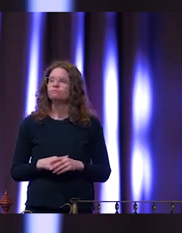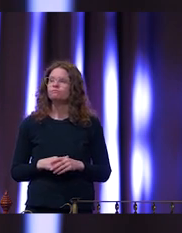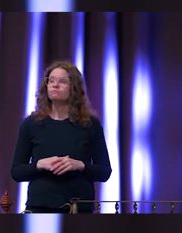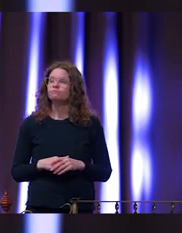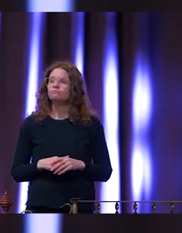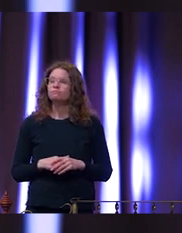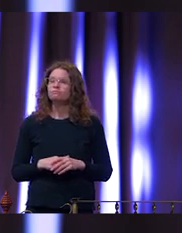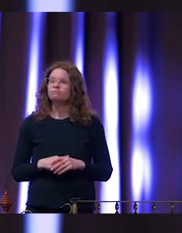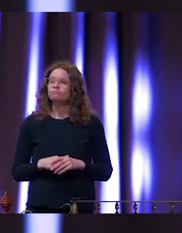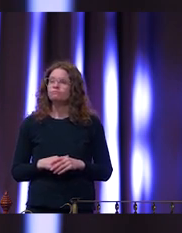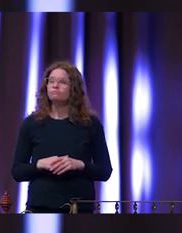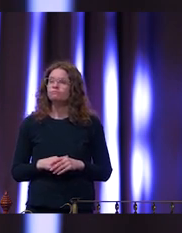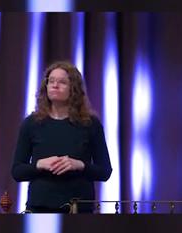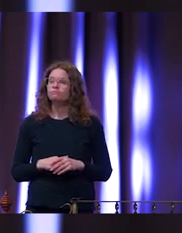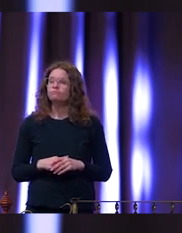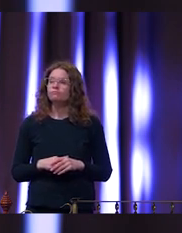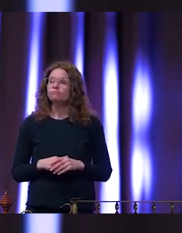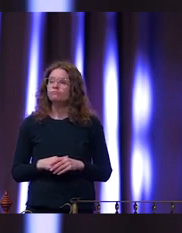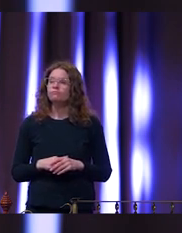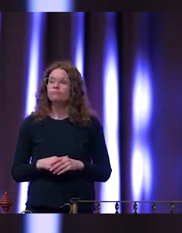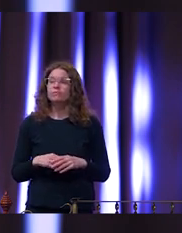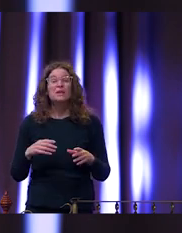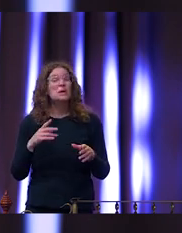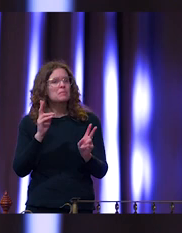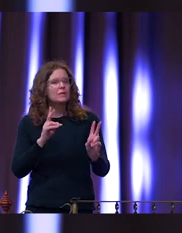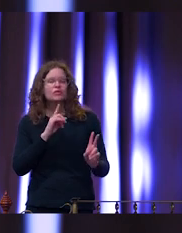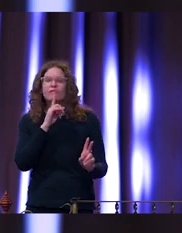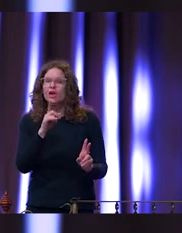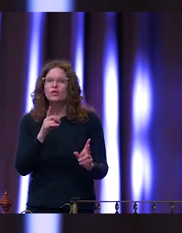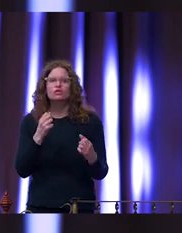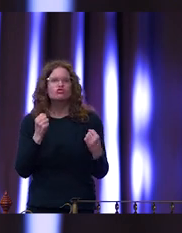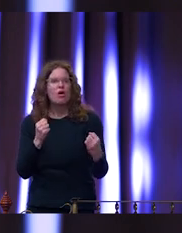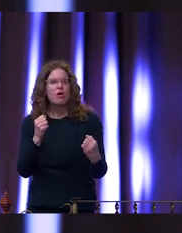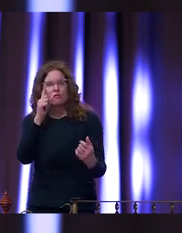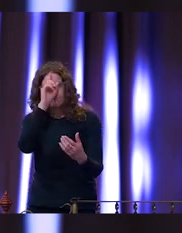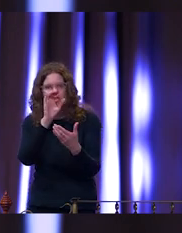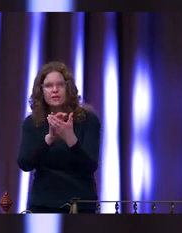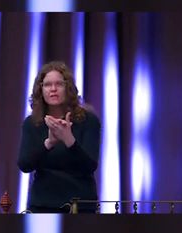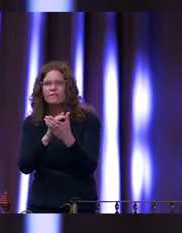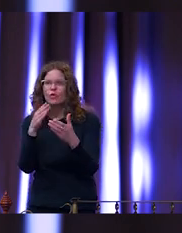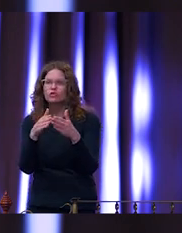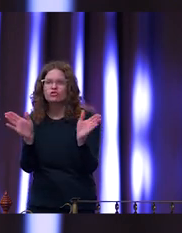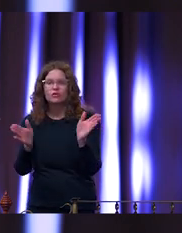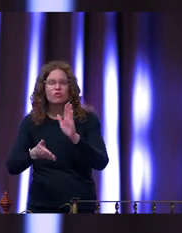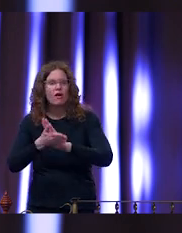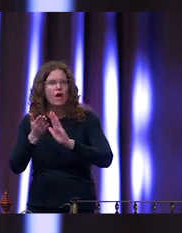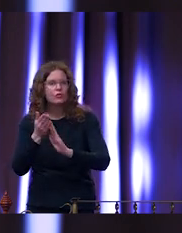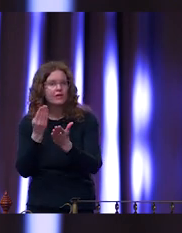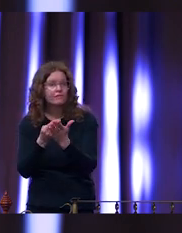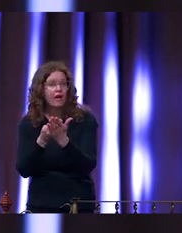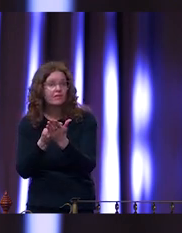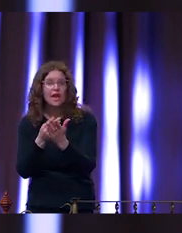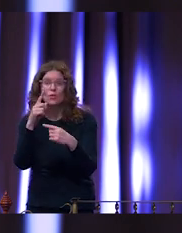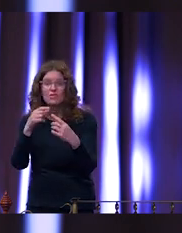the voices are about the need for general operating support, and it just makes it easier for us to make the case to